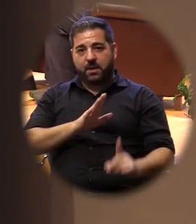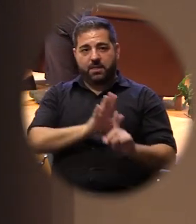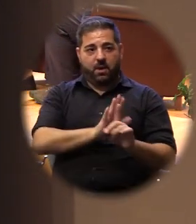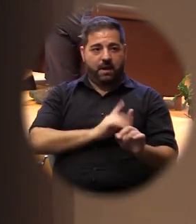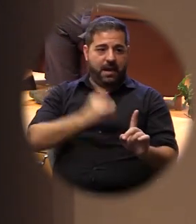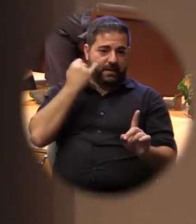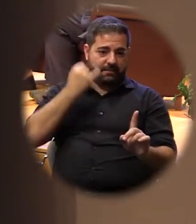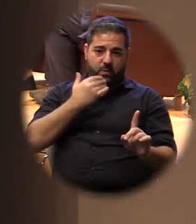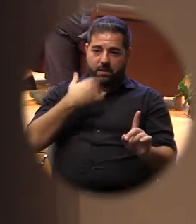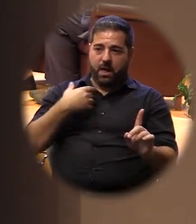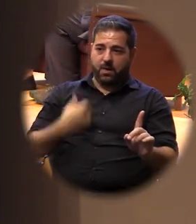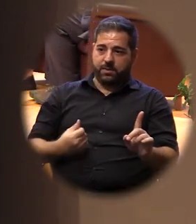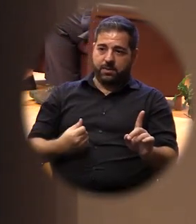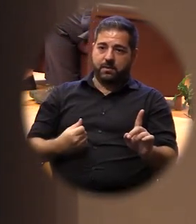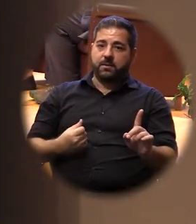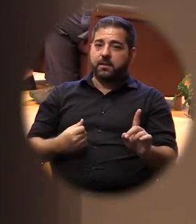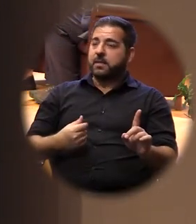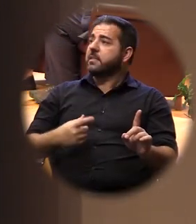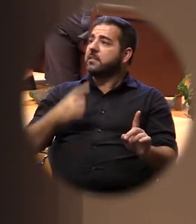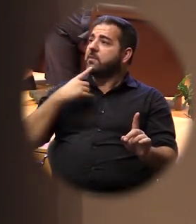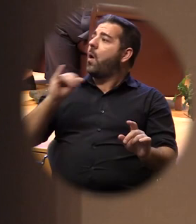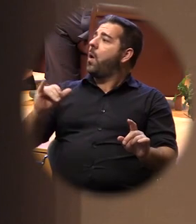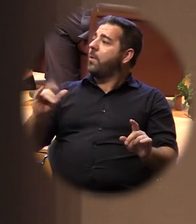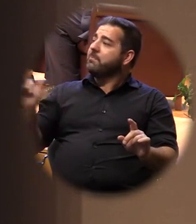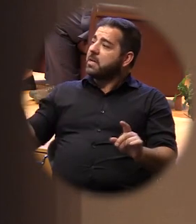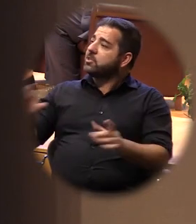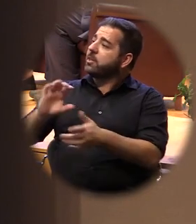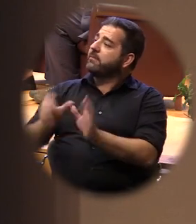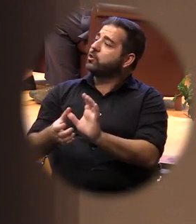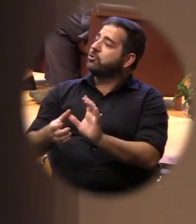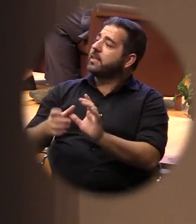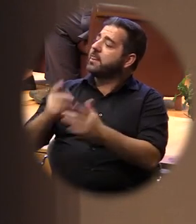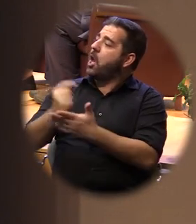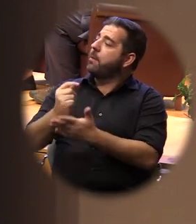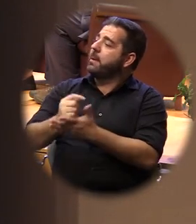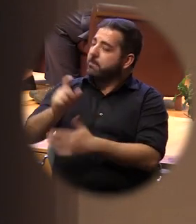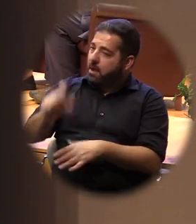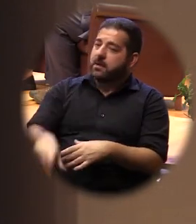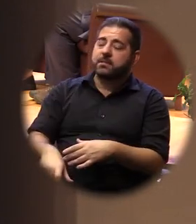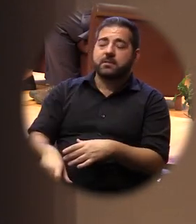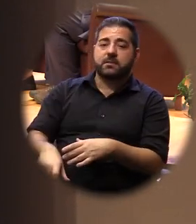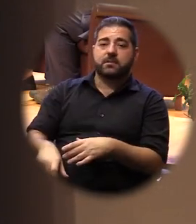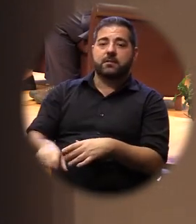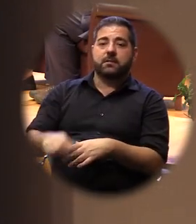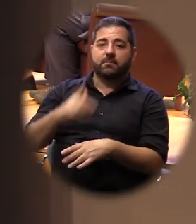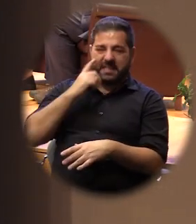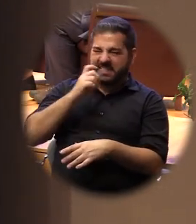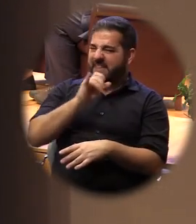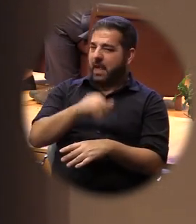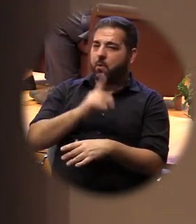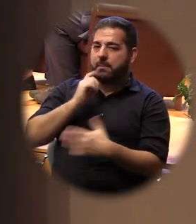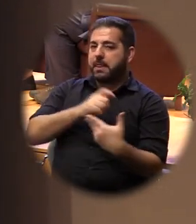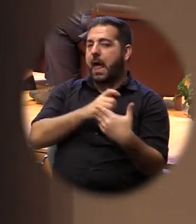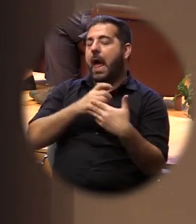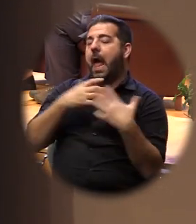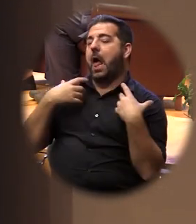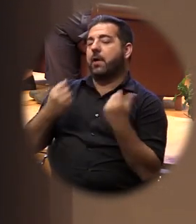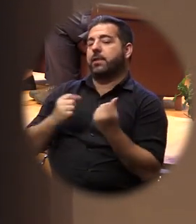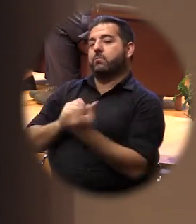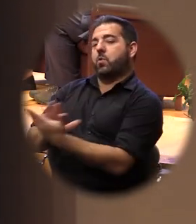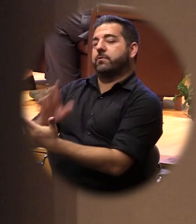health leads to things like conversion therapy, because they think that's going to be the healthy way to